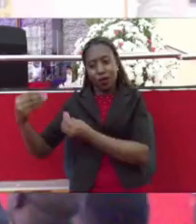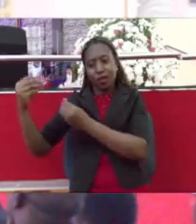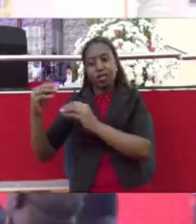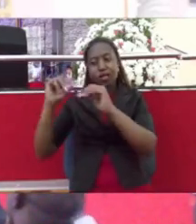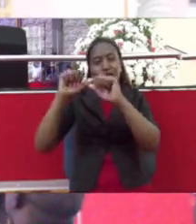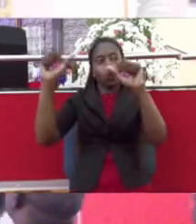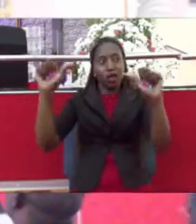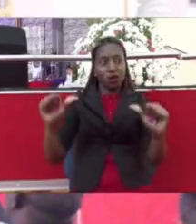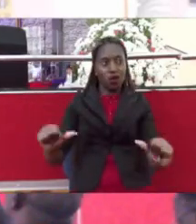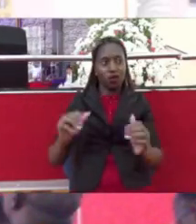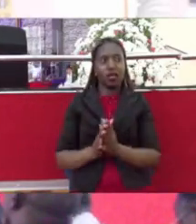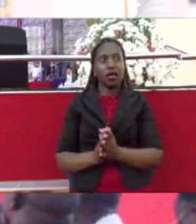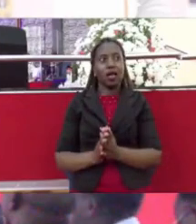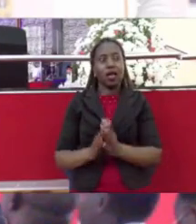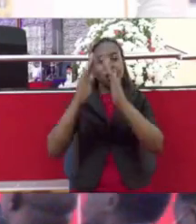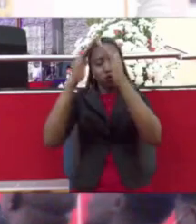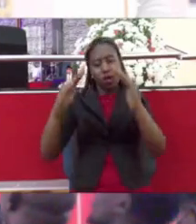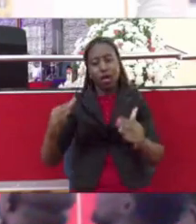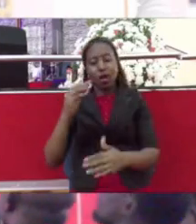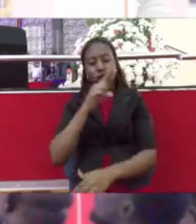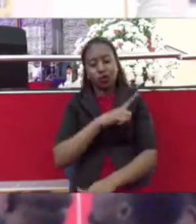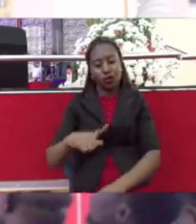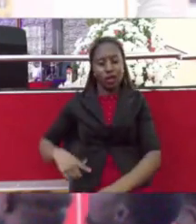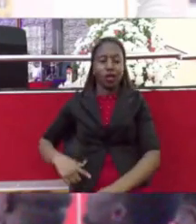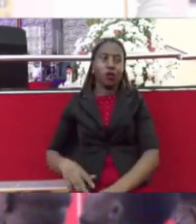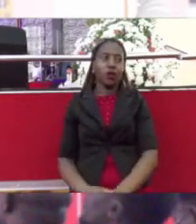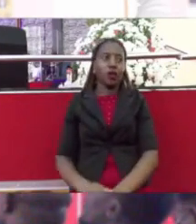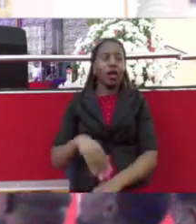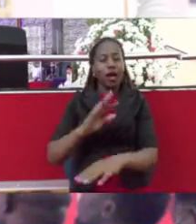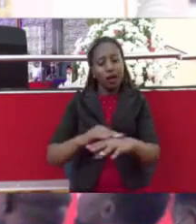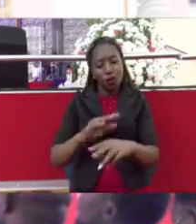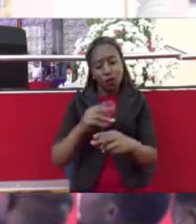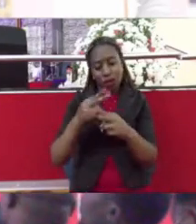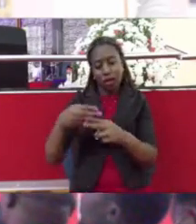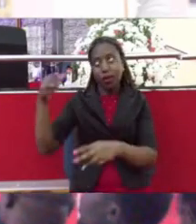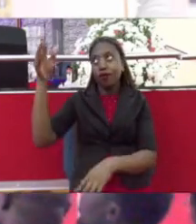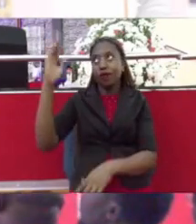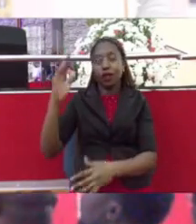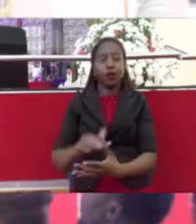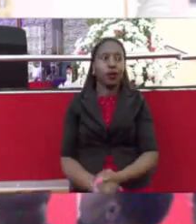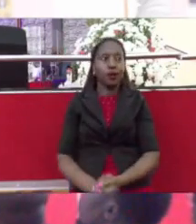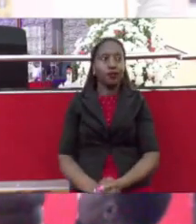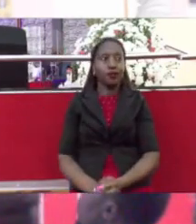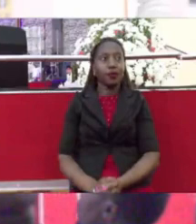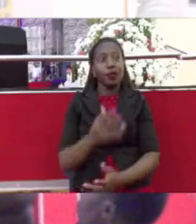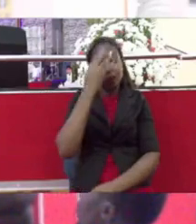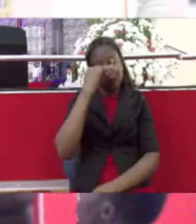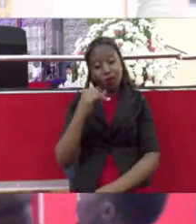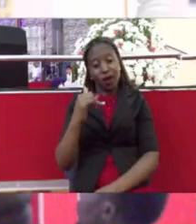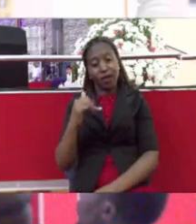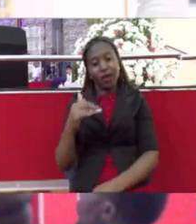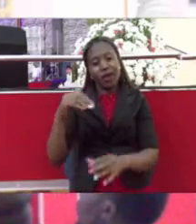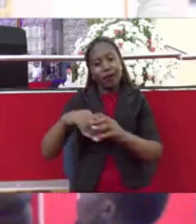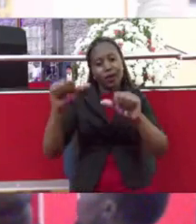went into the house of the Lord. Yenda katika nyumba ya Bwana. And called on the name of the Lord. Amuitia jina la Bwana. Because in an altar,